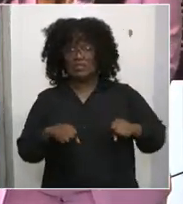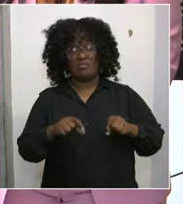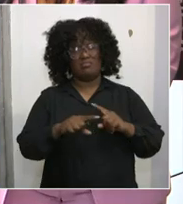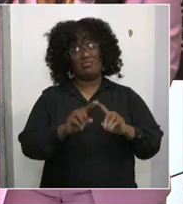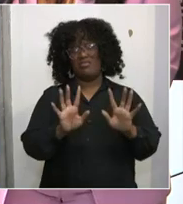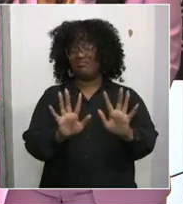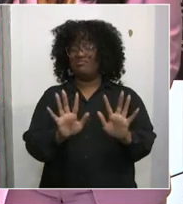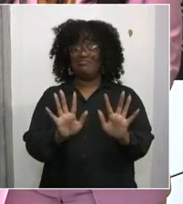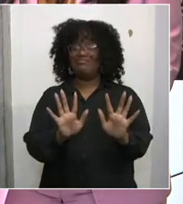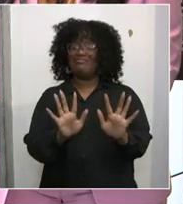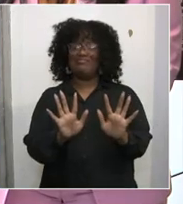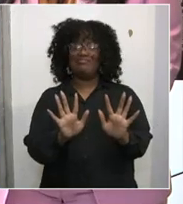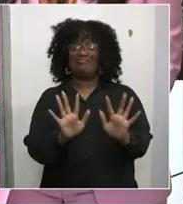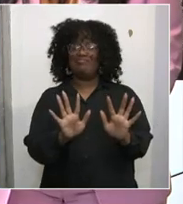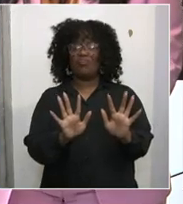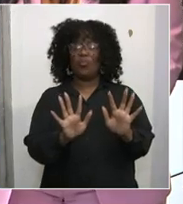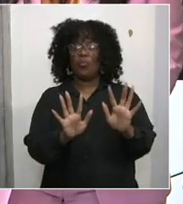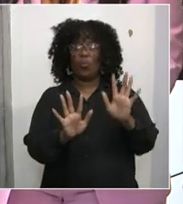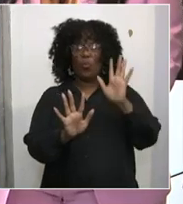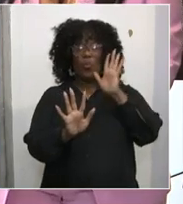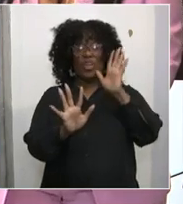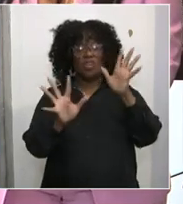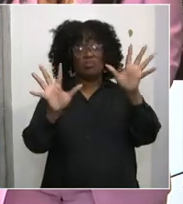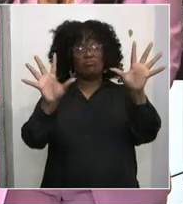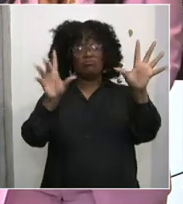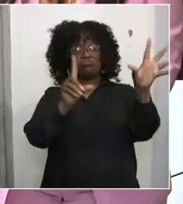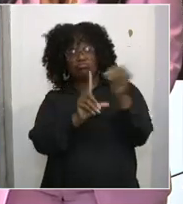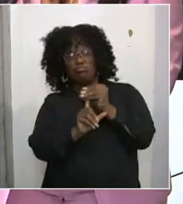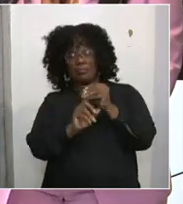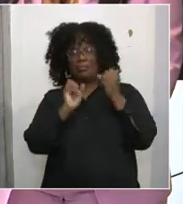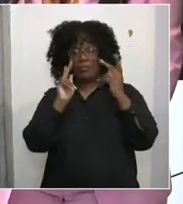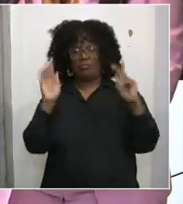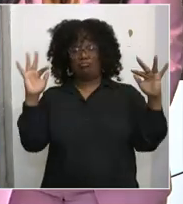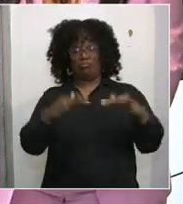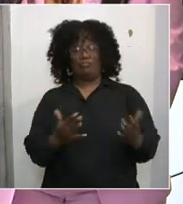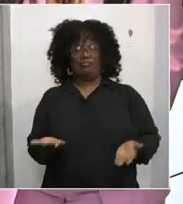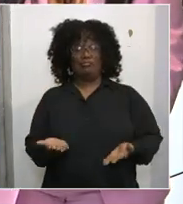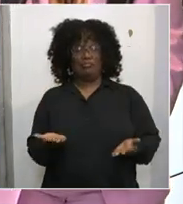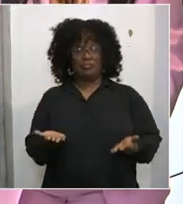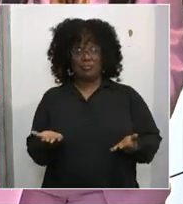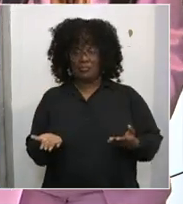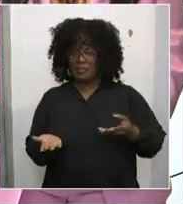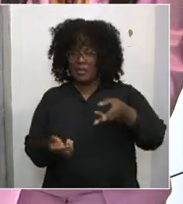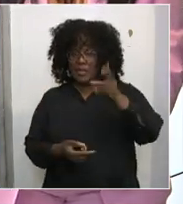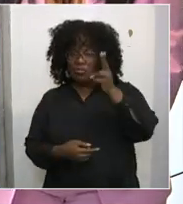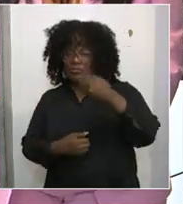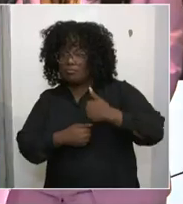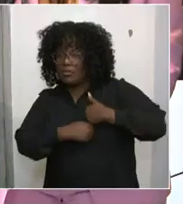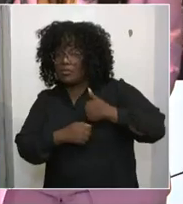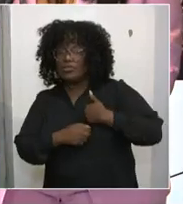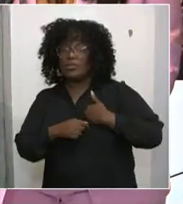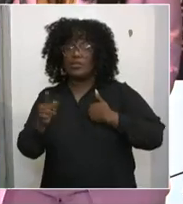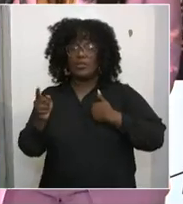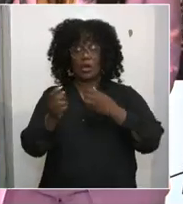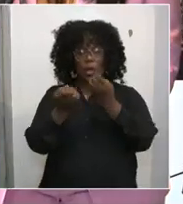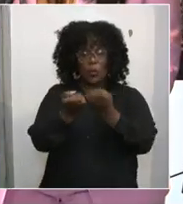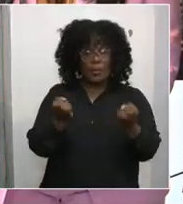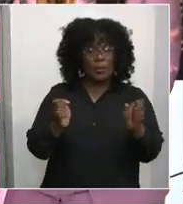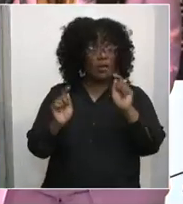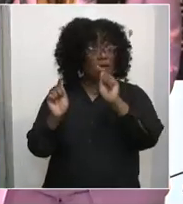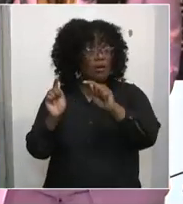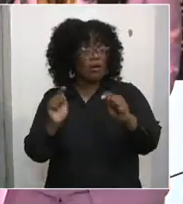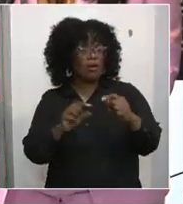to DC that are looking at the history of the Army and the equipment that they're going to bring. So those are things that